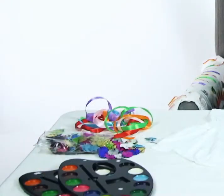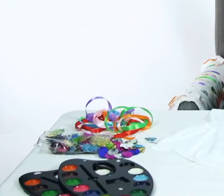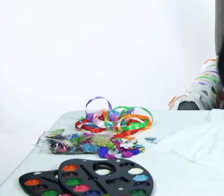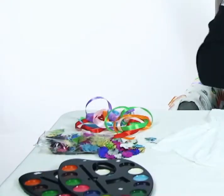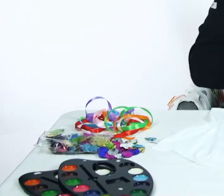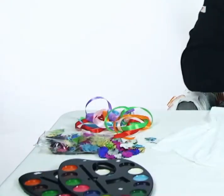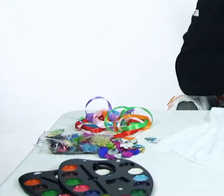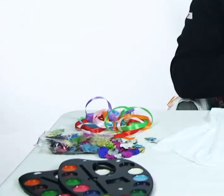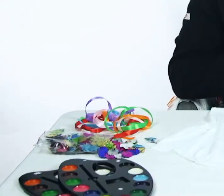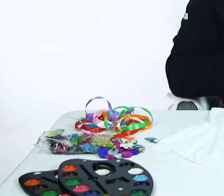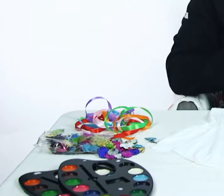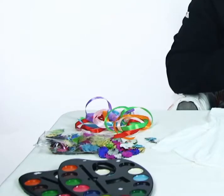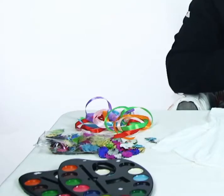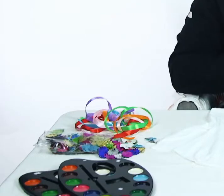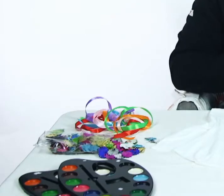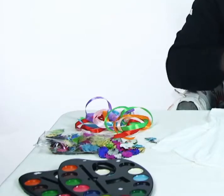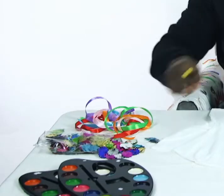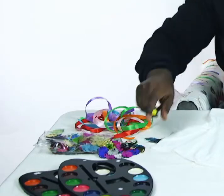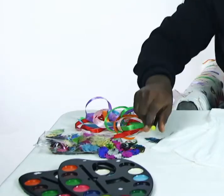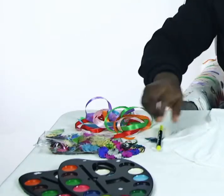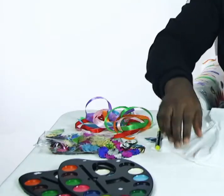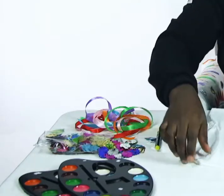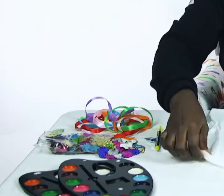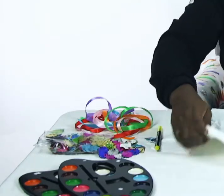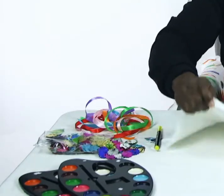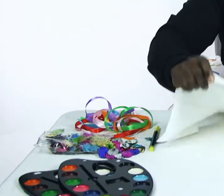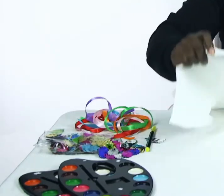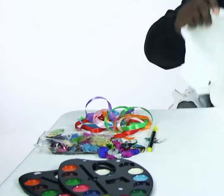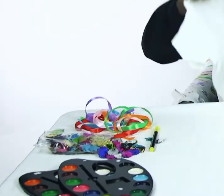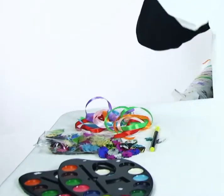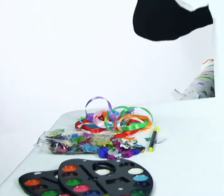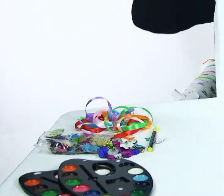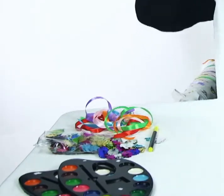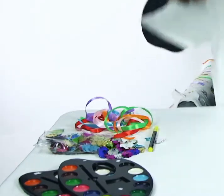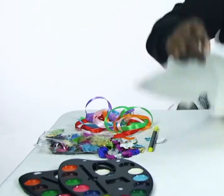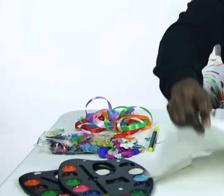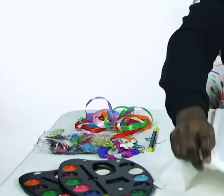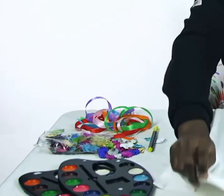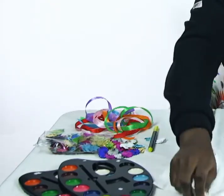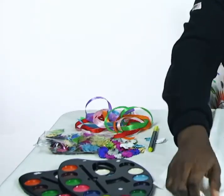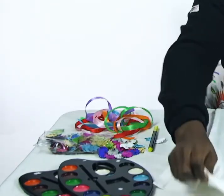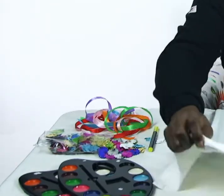Okay, so we've done that now. We're now going to